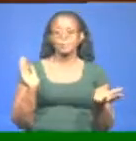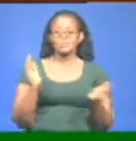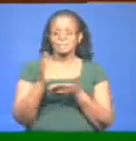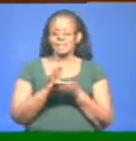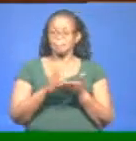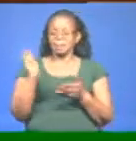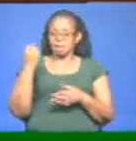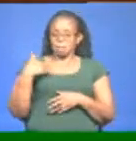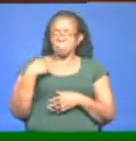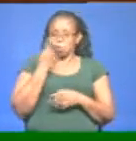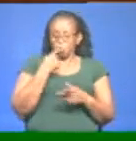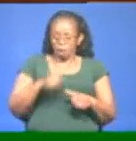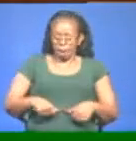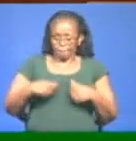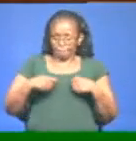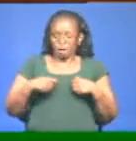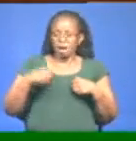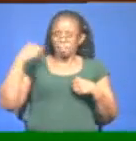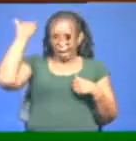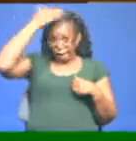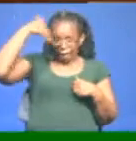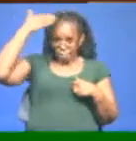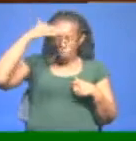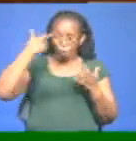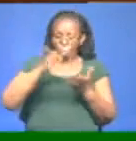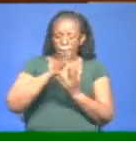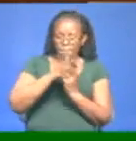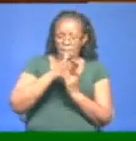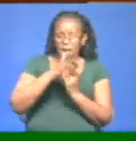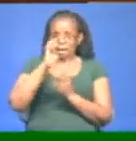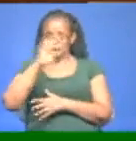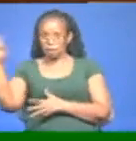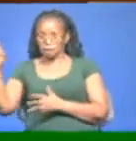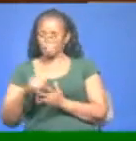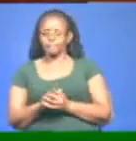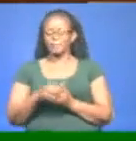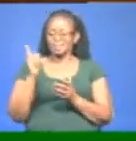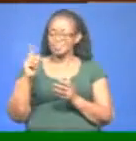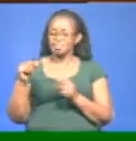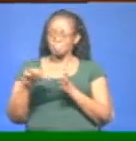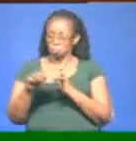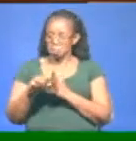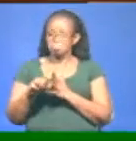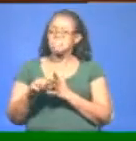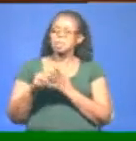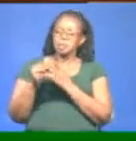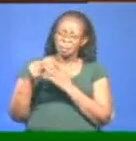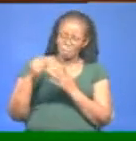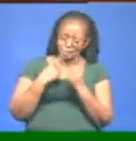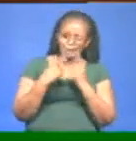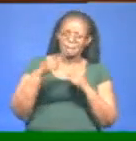Arabia or in the Middle East. This issue has been brought into this house for many, many times. What can we